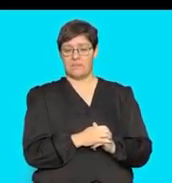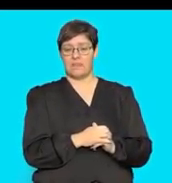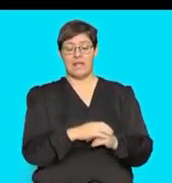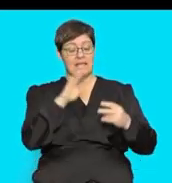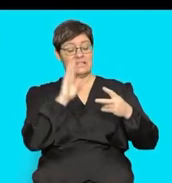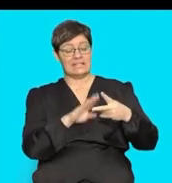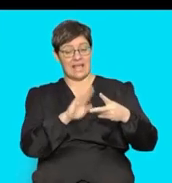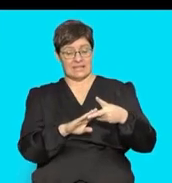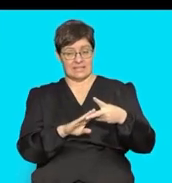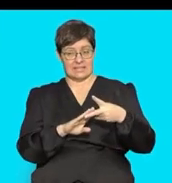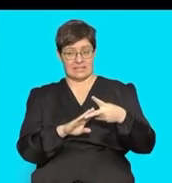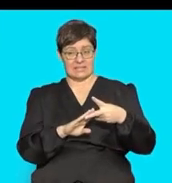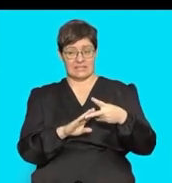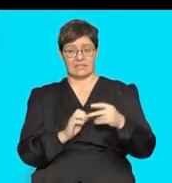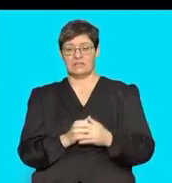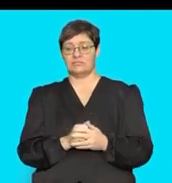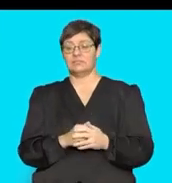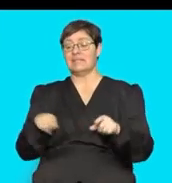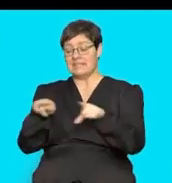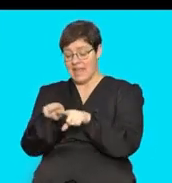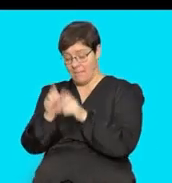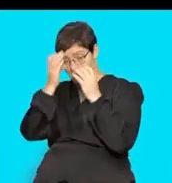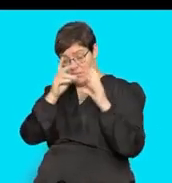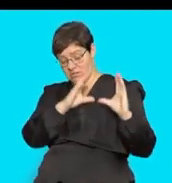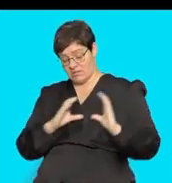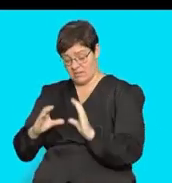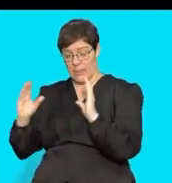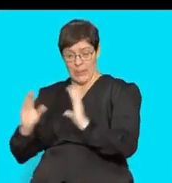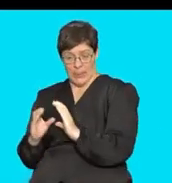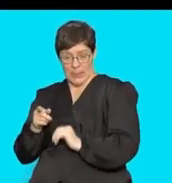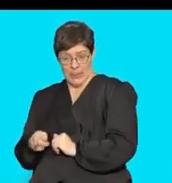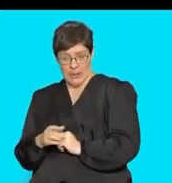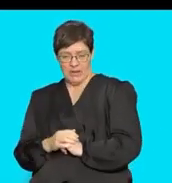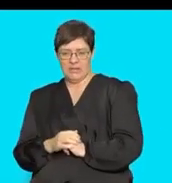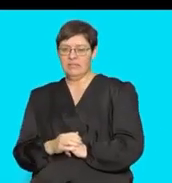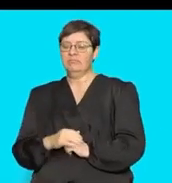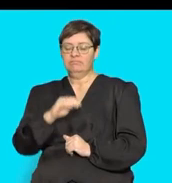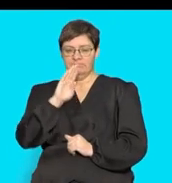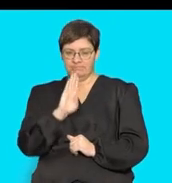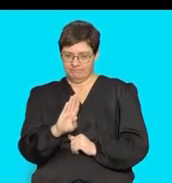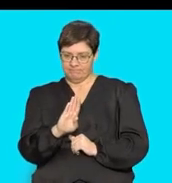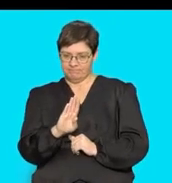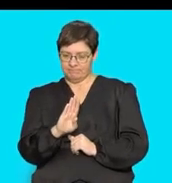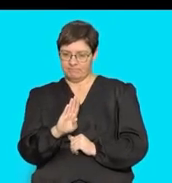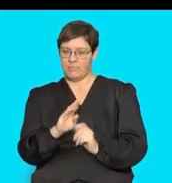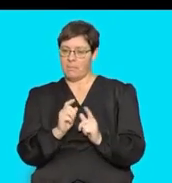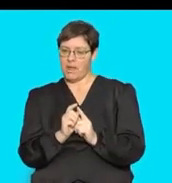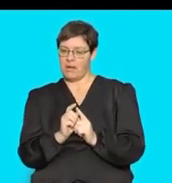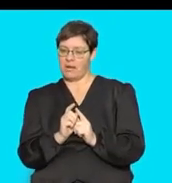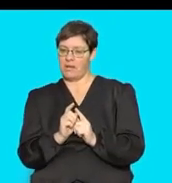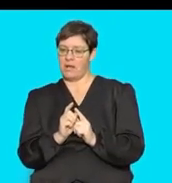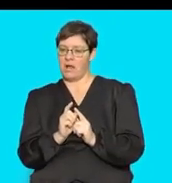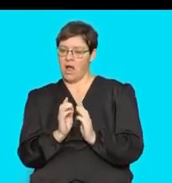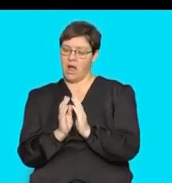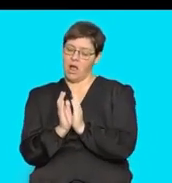And the second triangle that we can draw with the same information now has B bigger than it